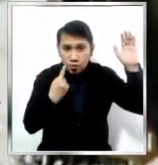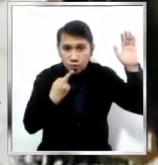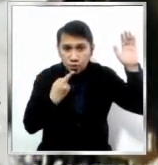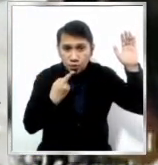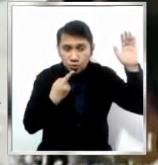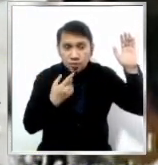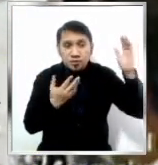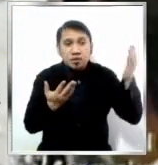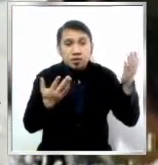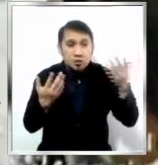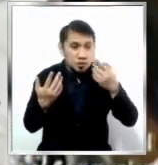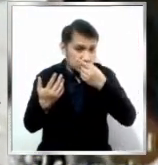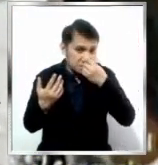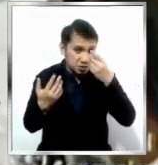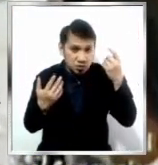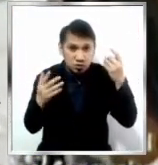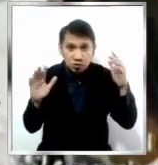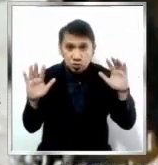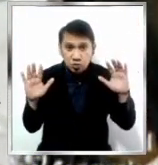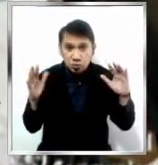Kasi wala,